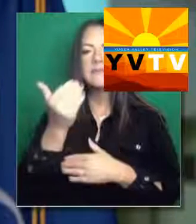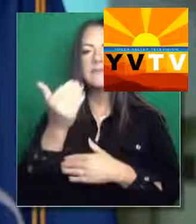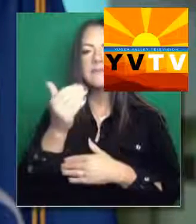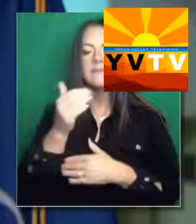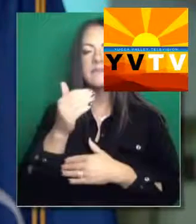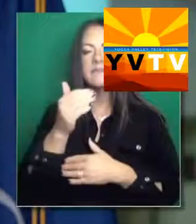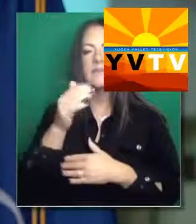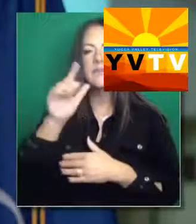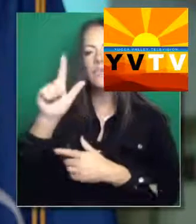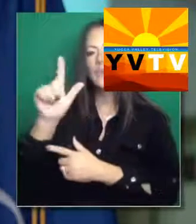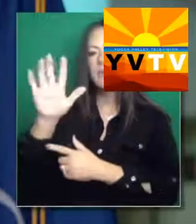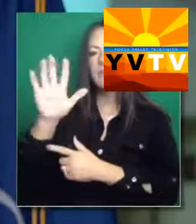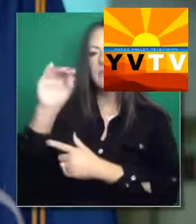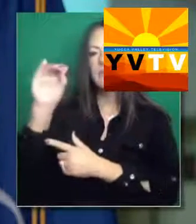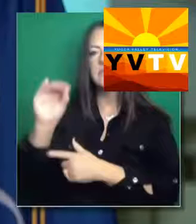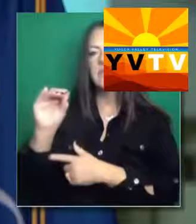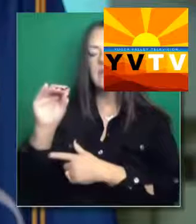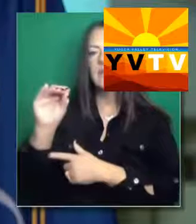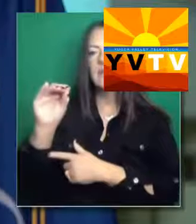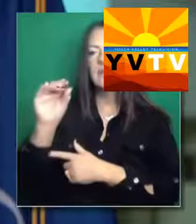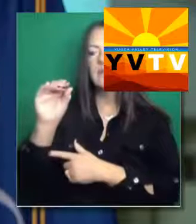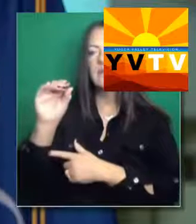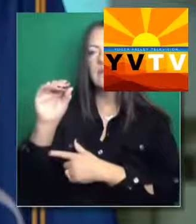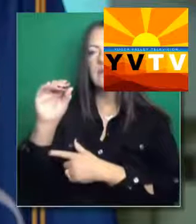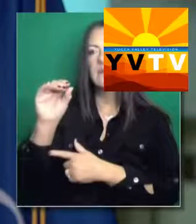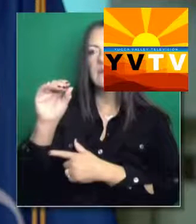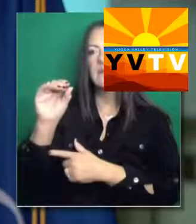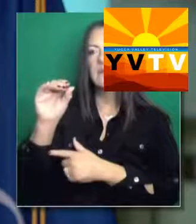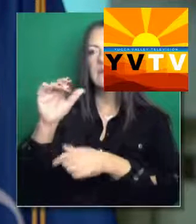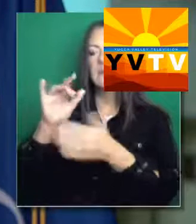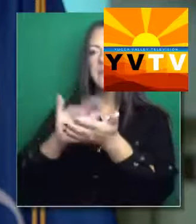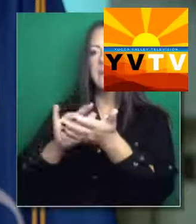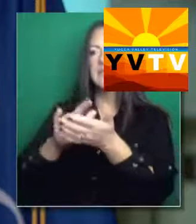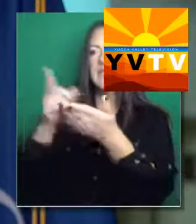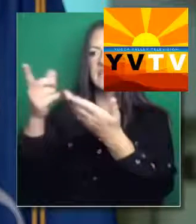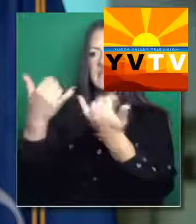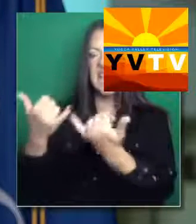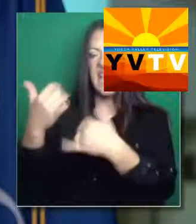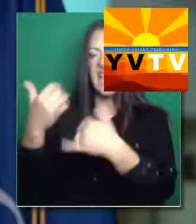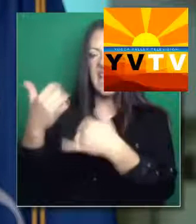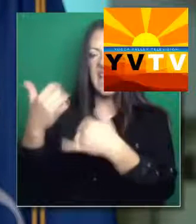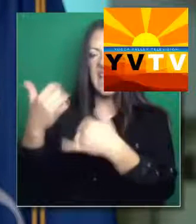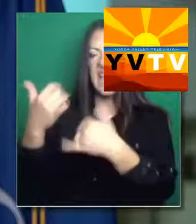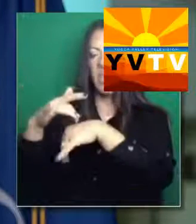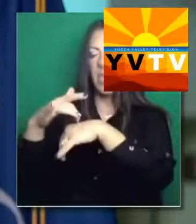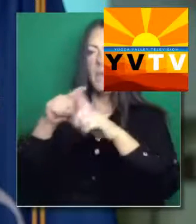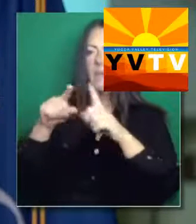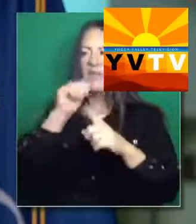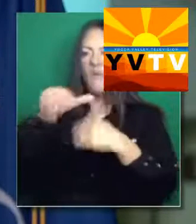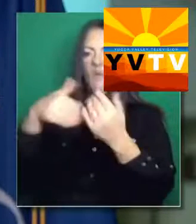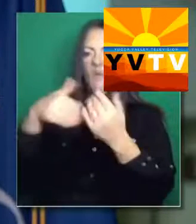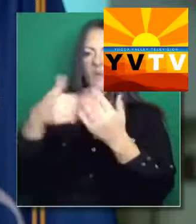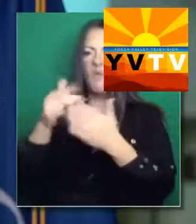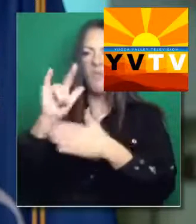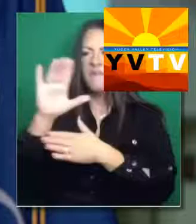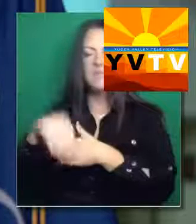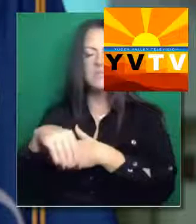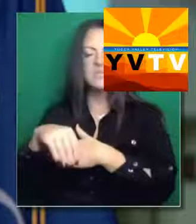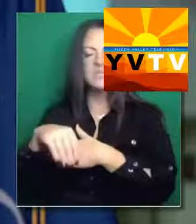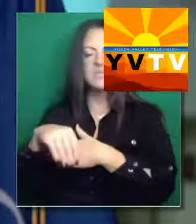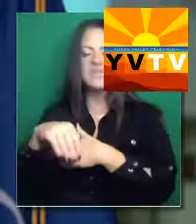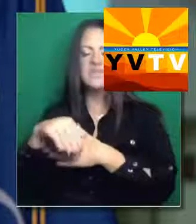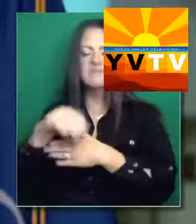vaccines have not been put in the arm yet. How much of that is due to healthcare workers declining, that they say they don't want to